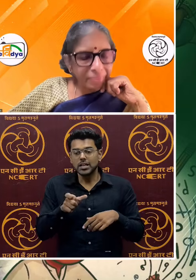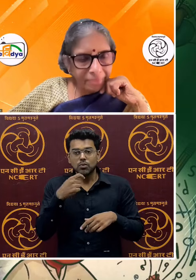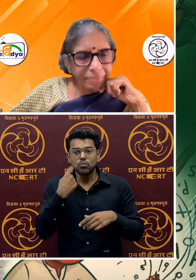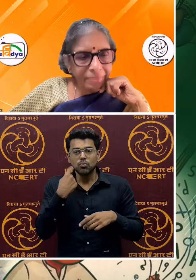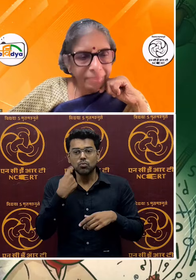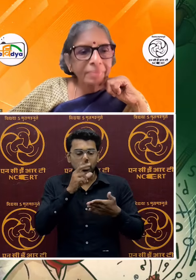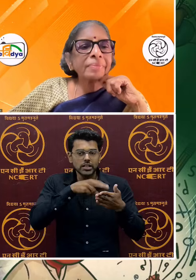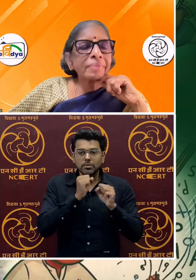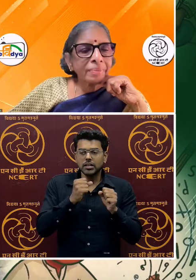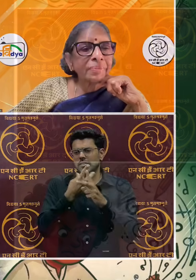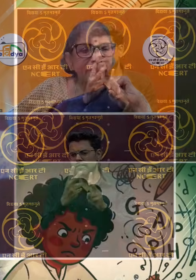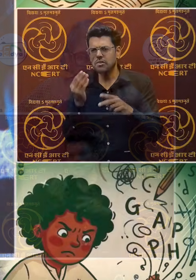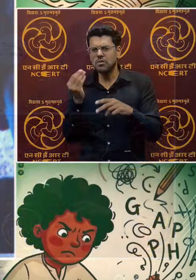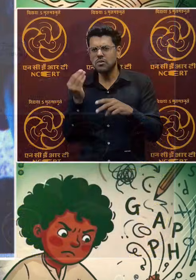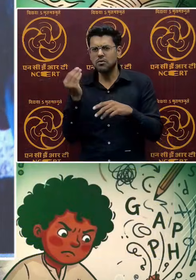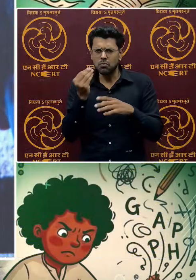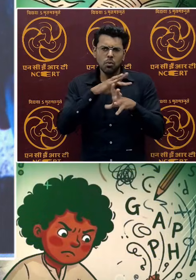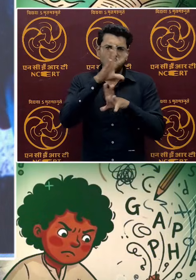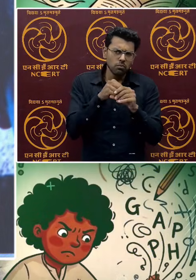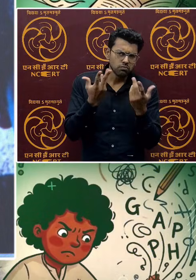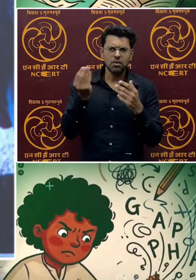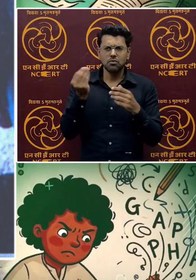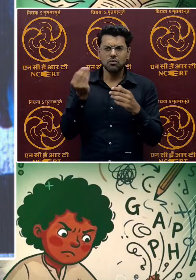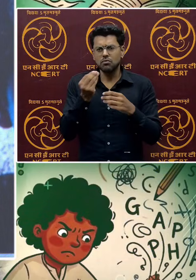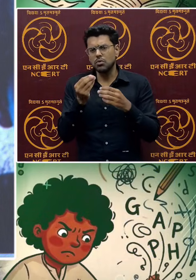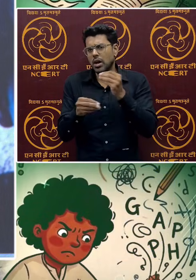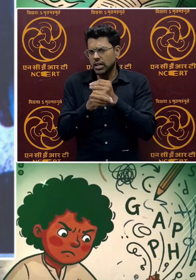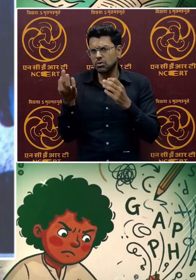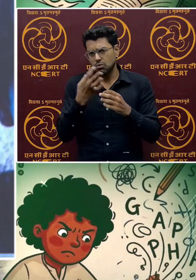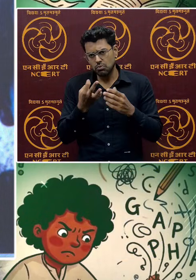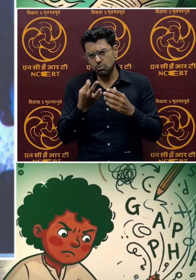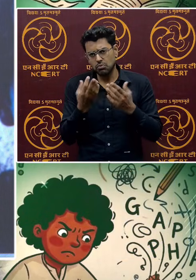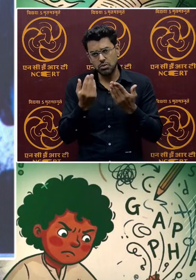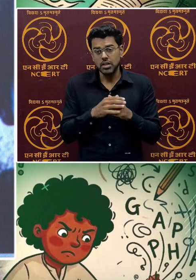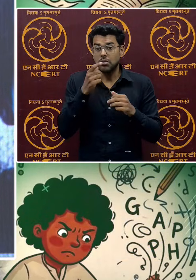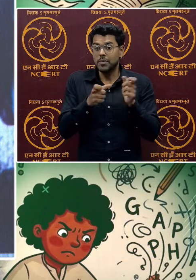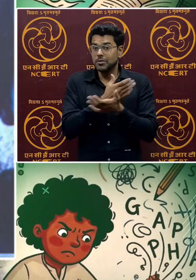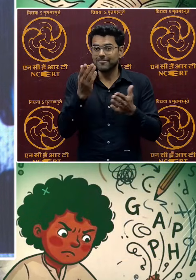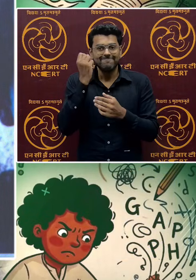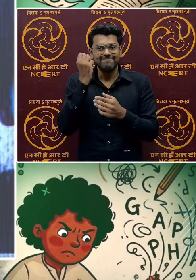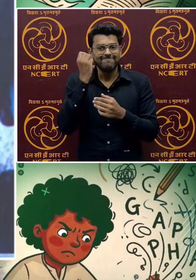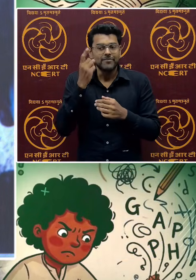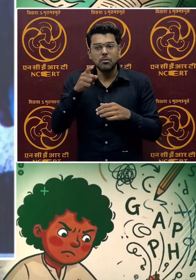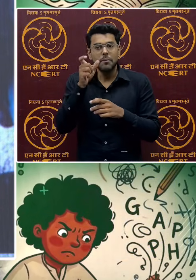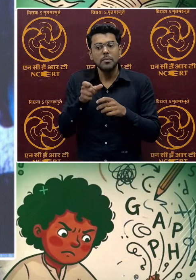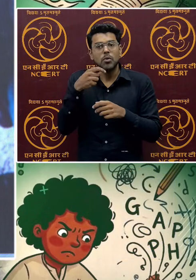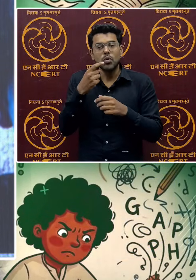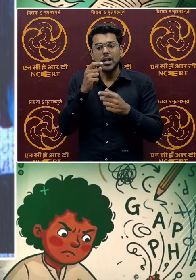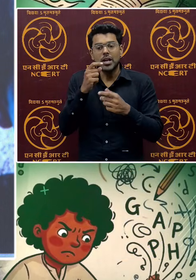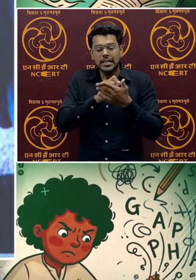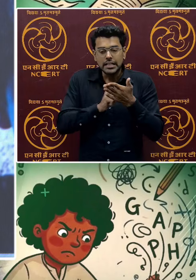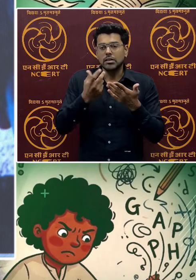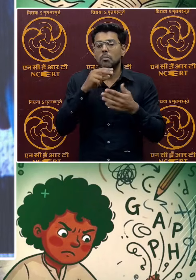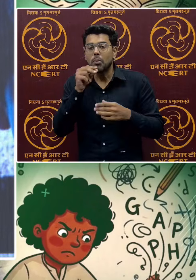we have. They can have some of it, all of it, and some add-ons as well. So you need to understand the kind of difficulties they are facing, because